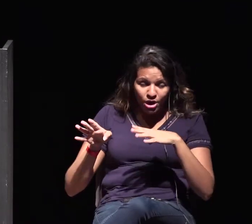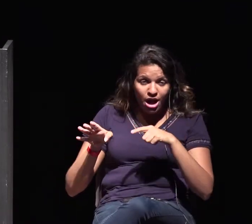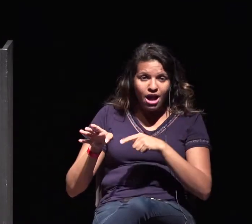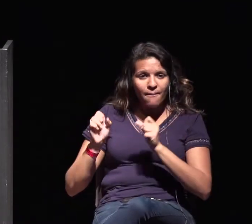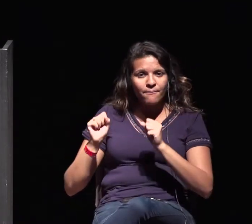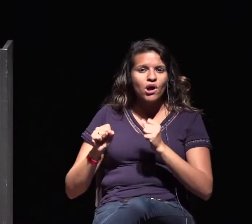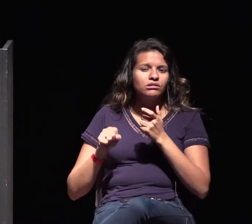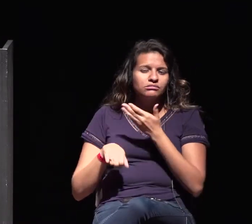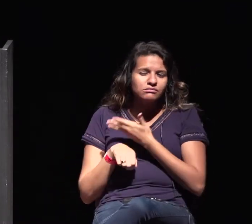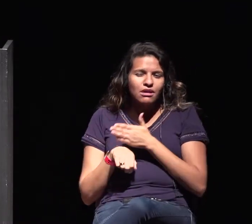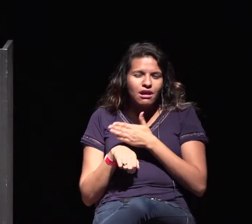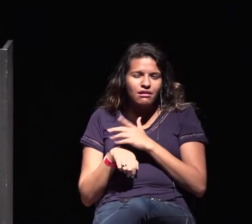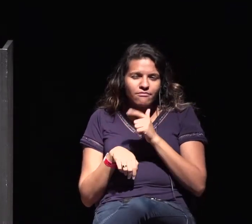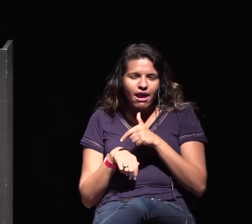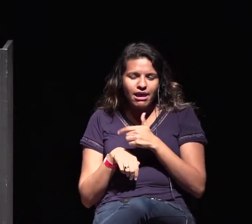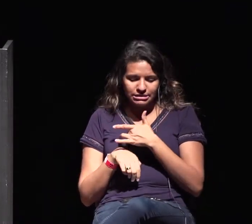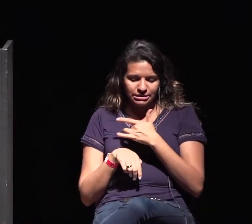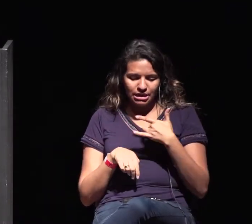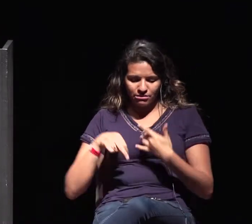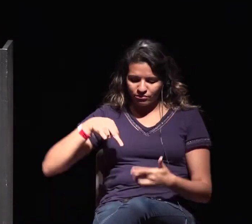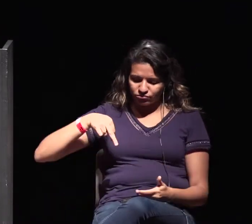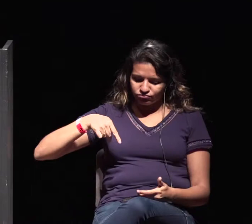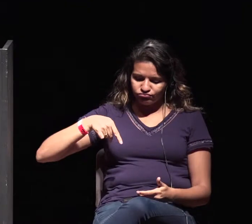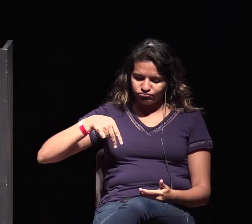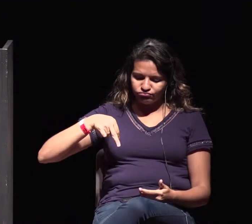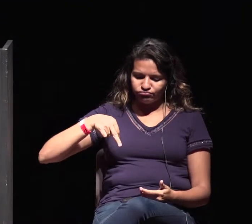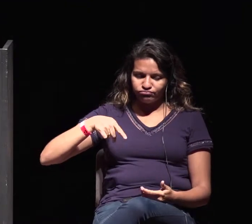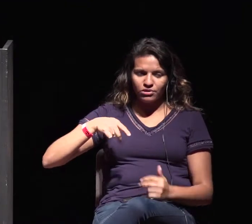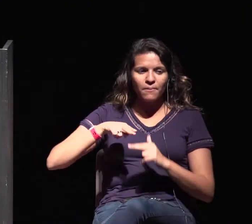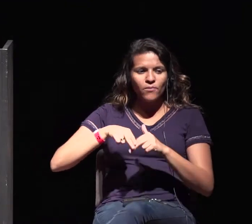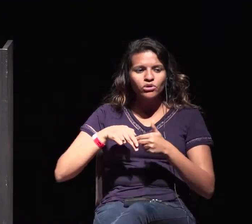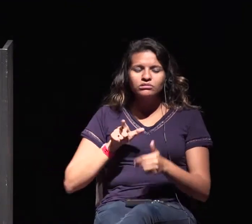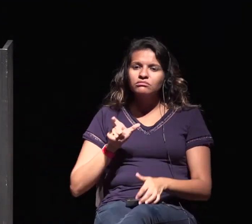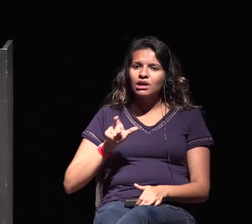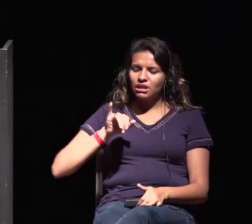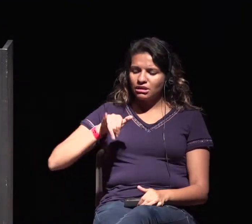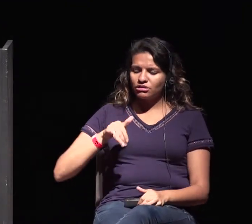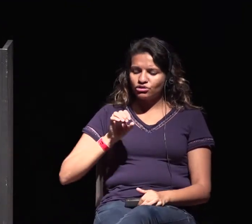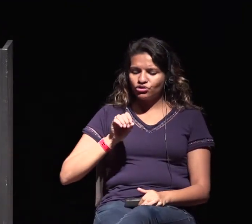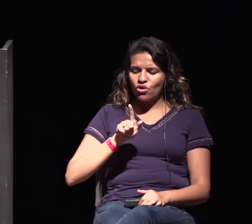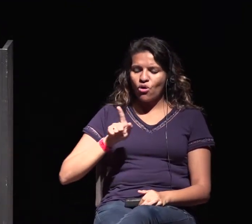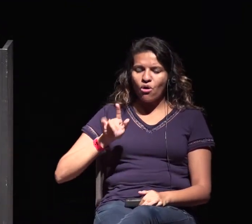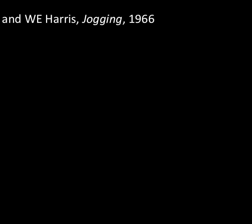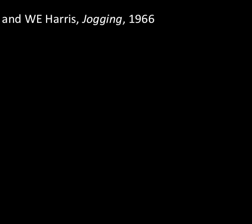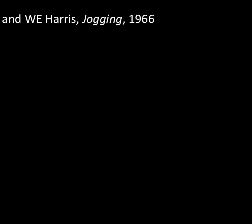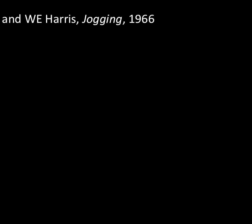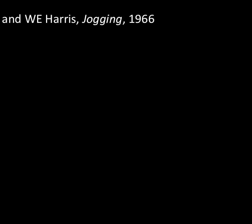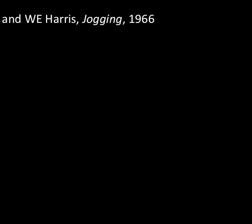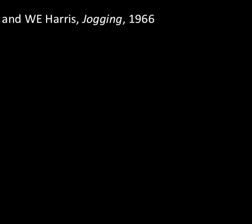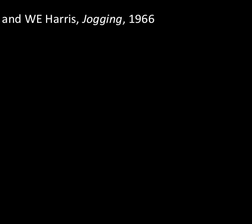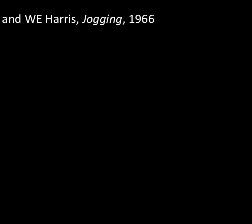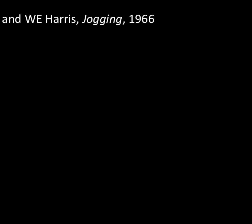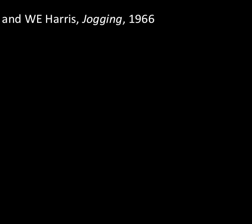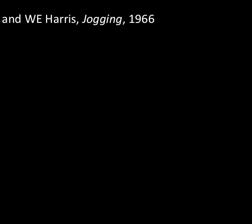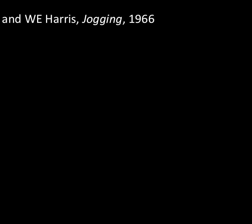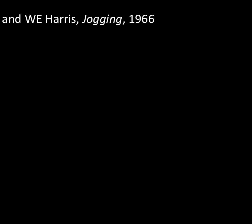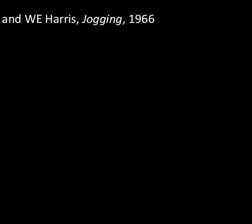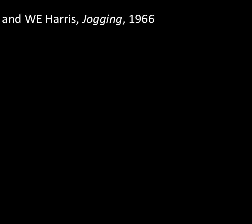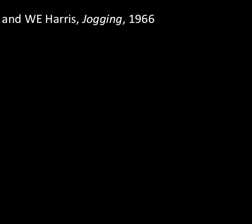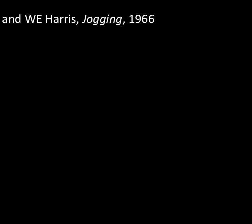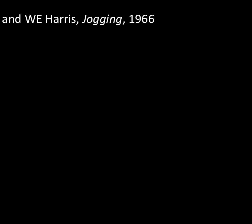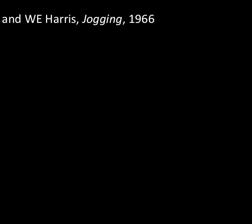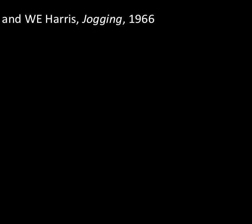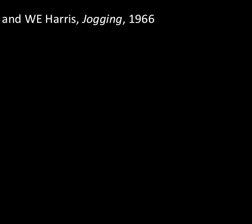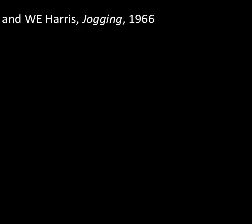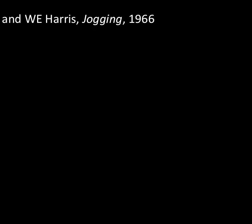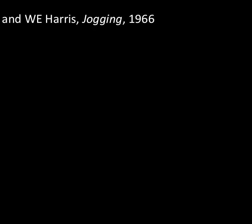jogging. So the word jogging has been in circulation since the 16th century, but it saw a